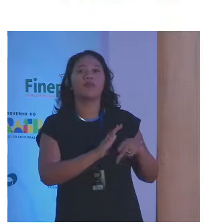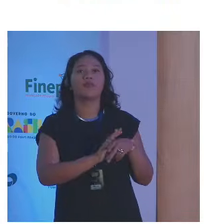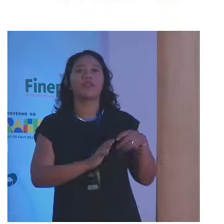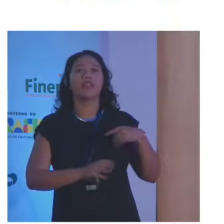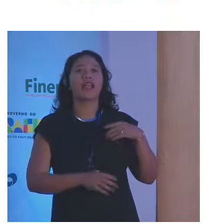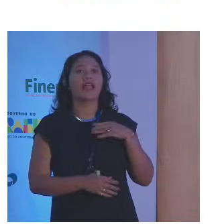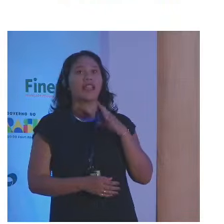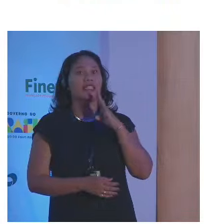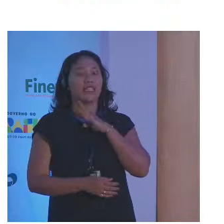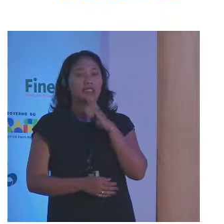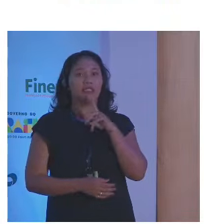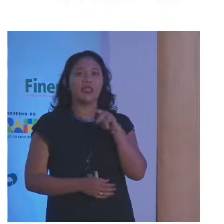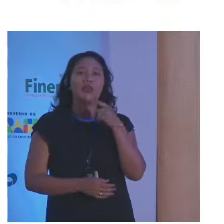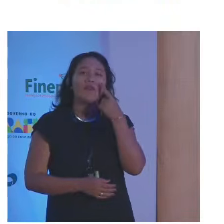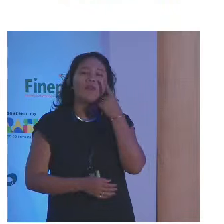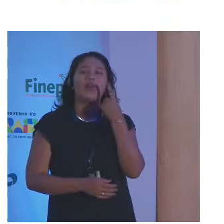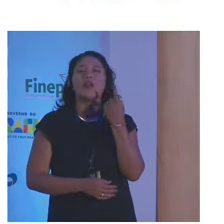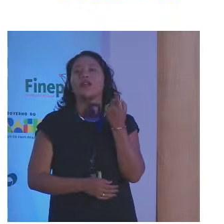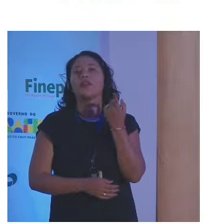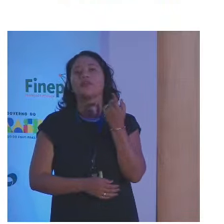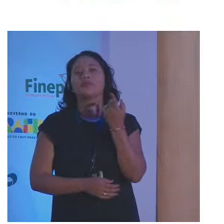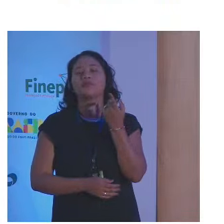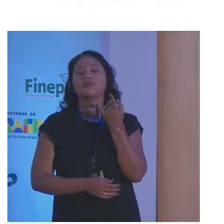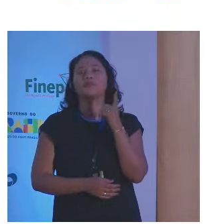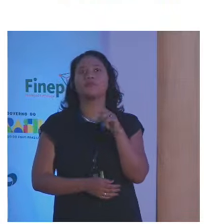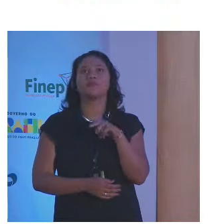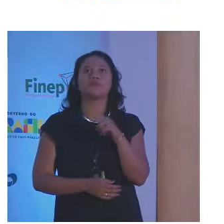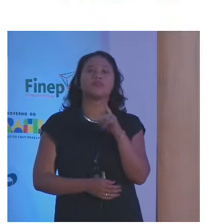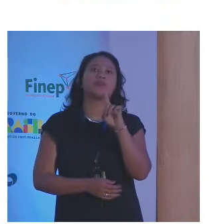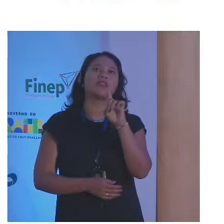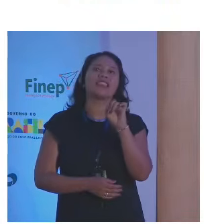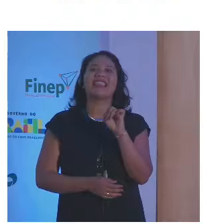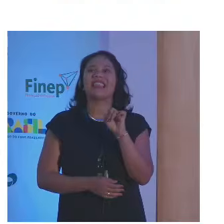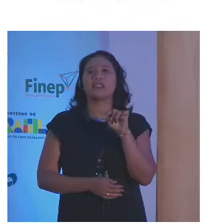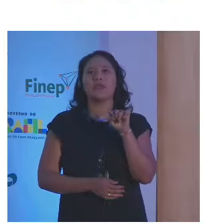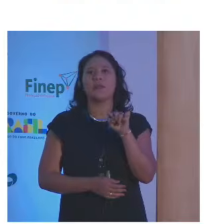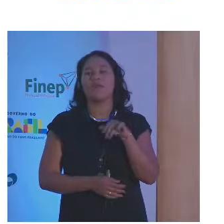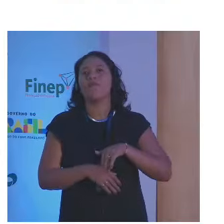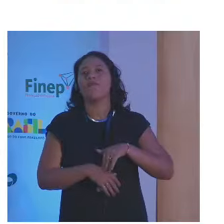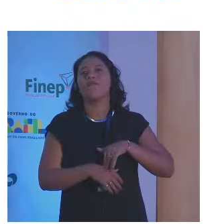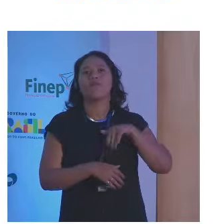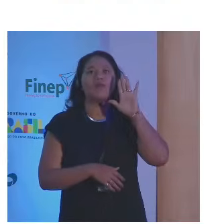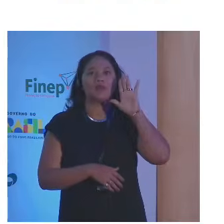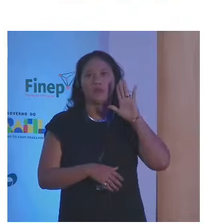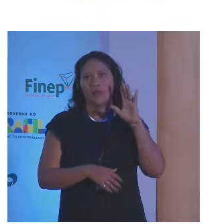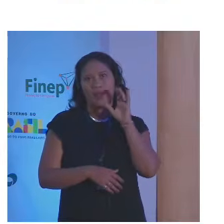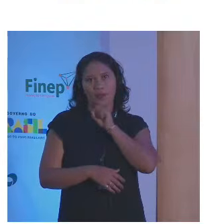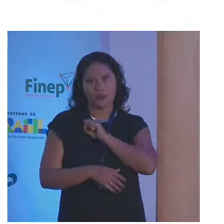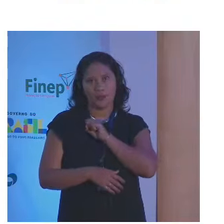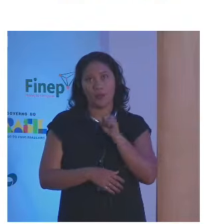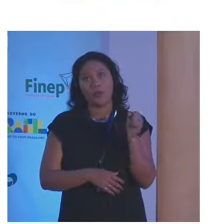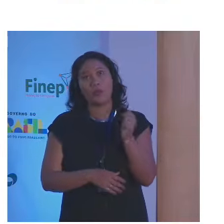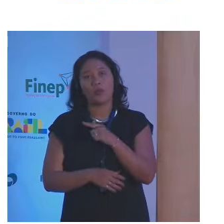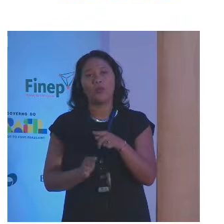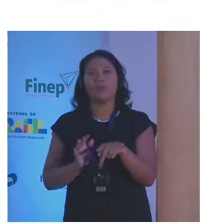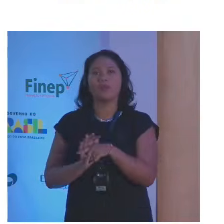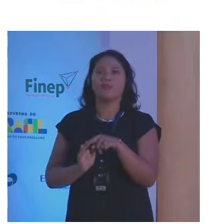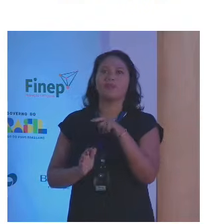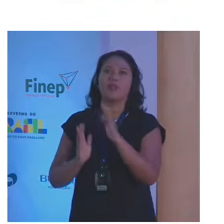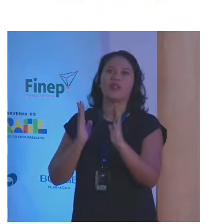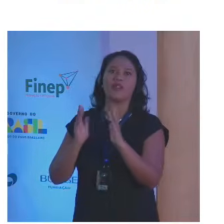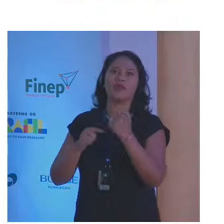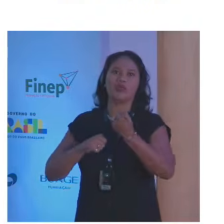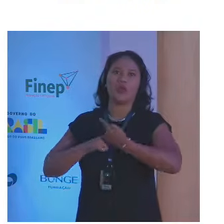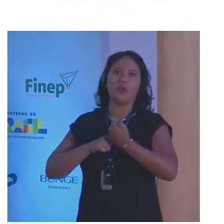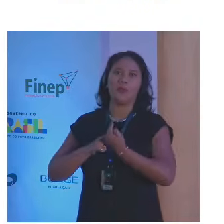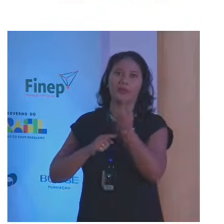about now a rate which is 10,000 times faster than in past geological times. And that